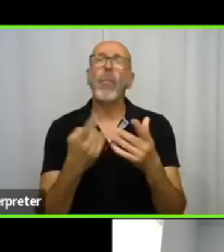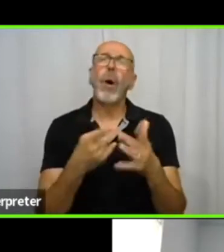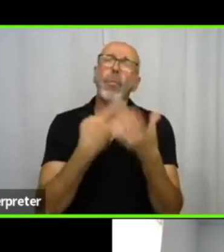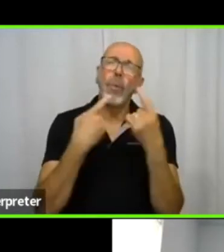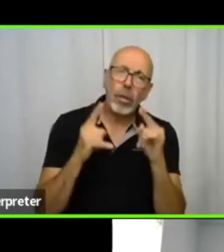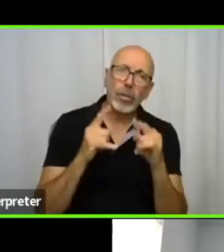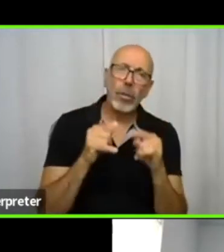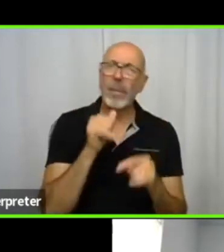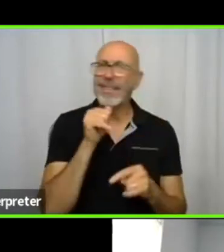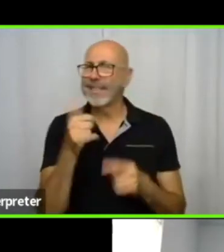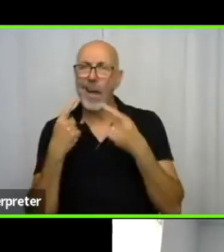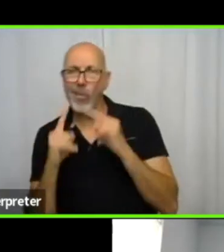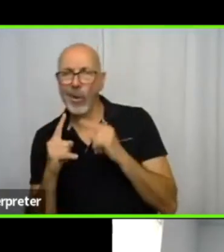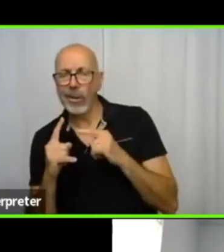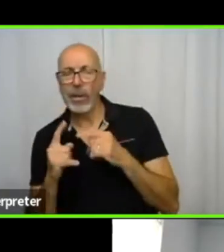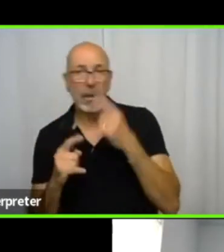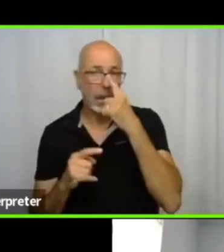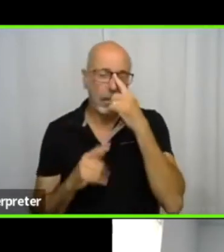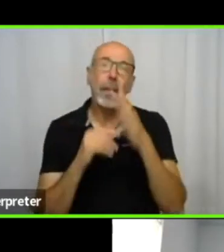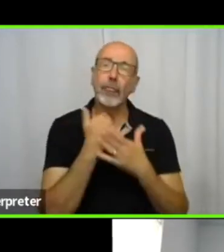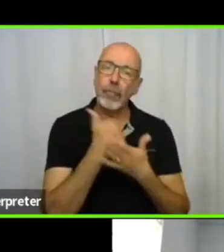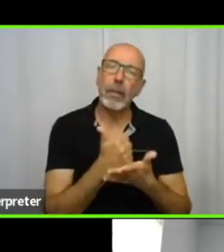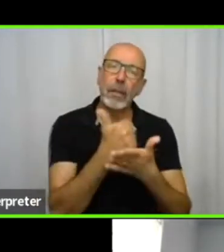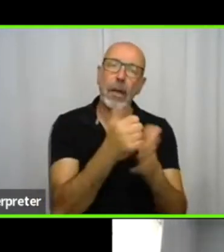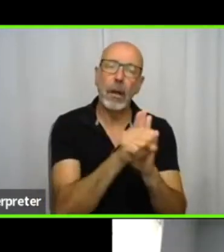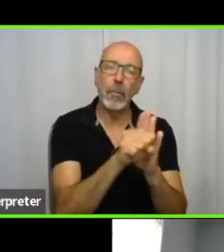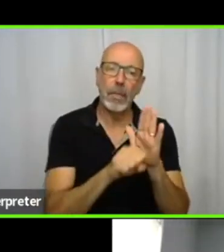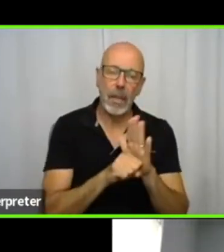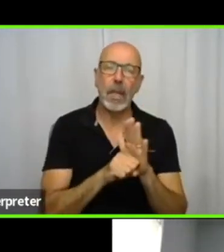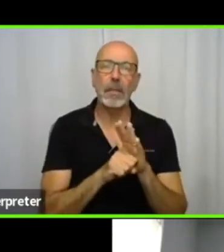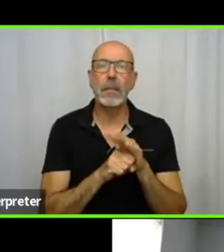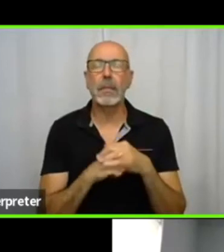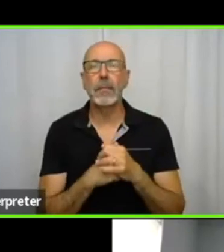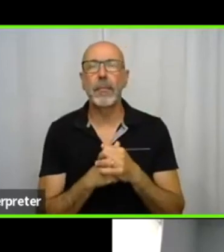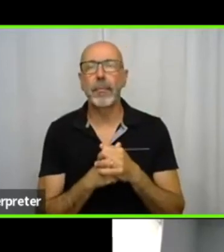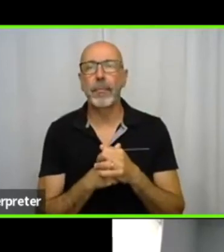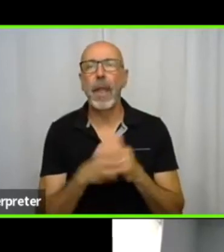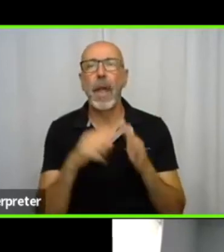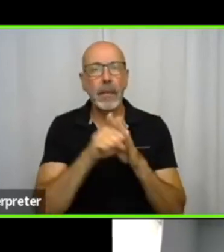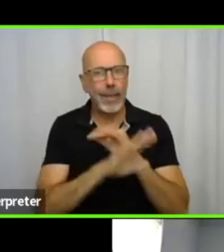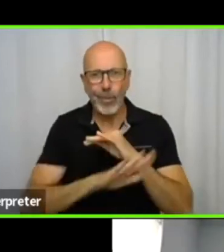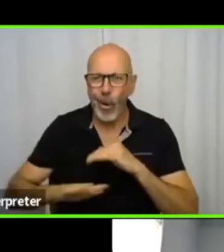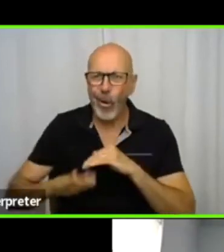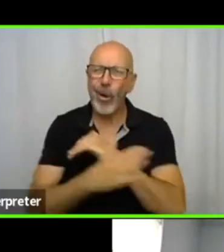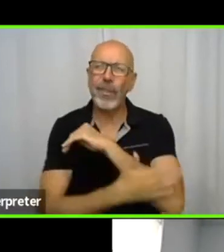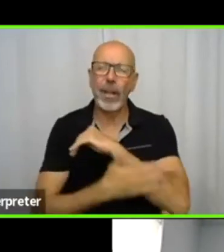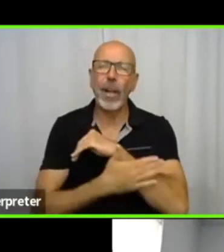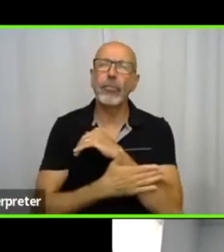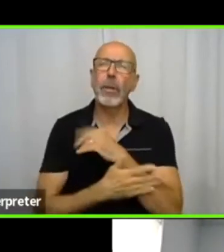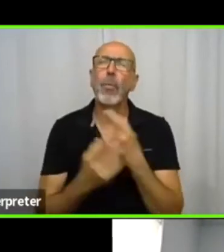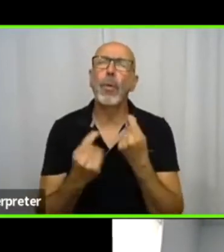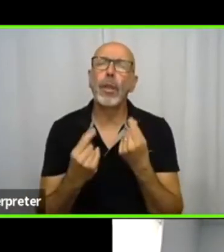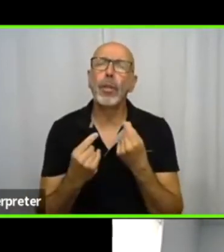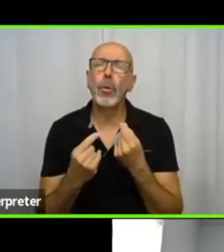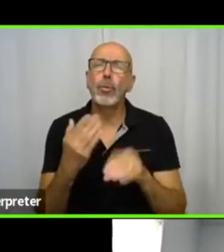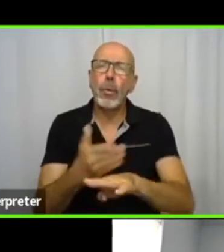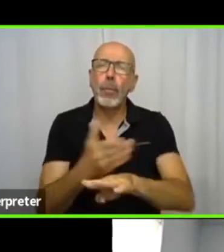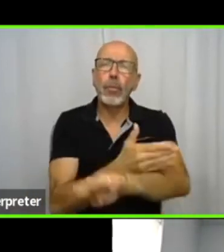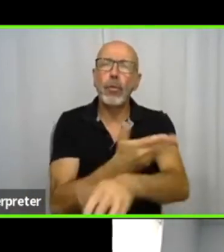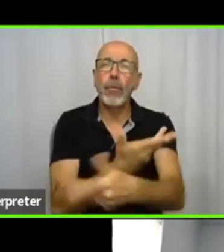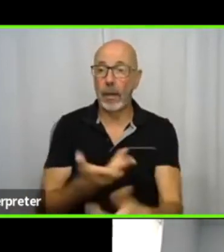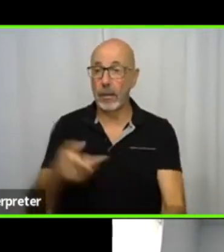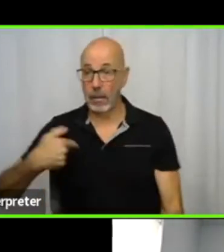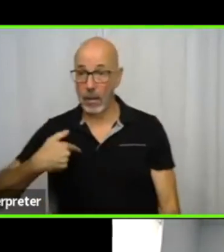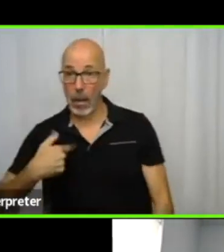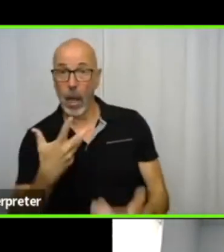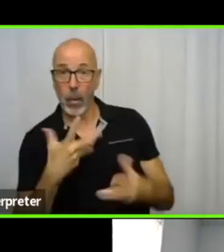doesn't work is going to help states and the states across the country know what to do better. I'd like to add on to